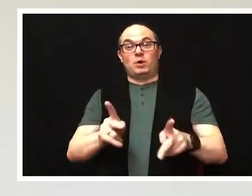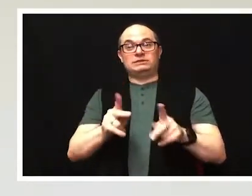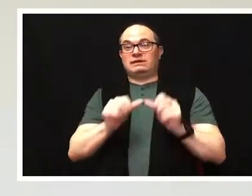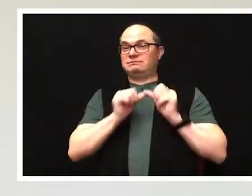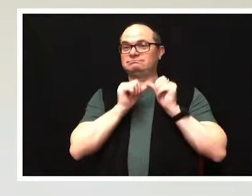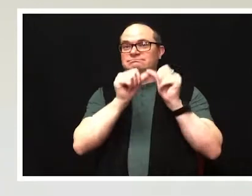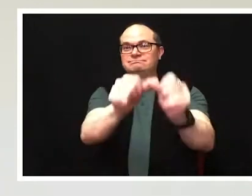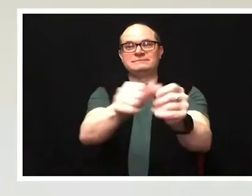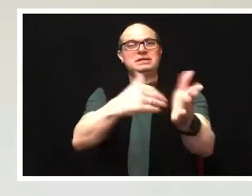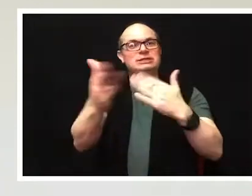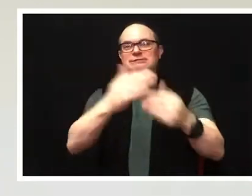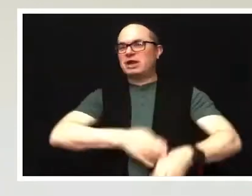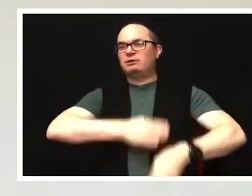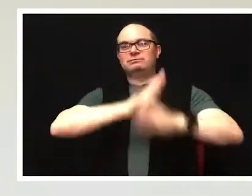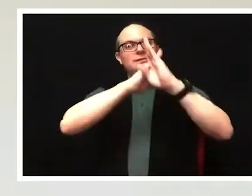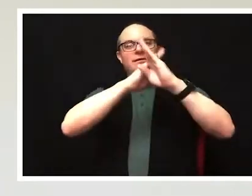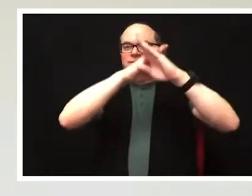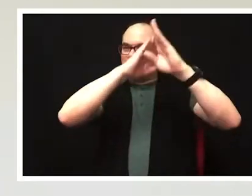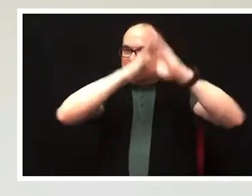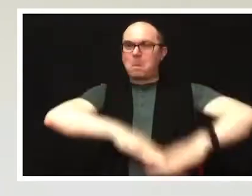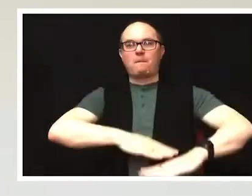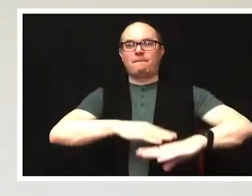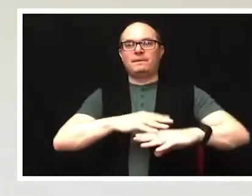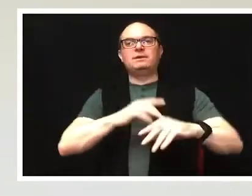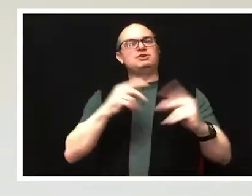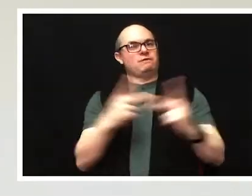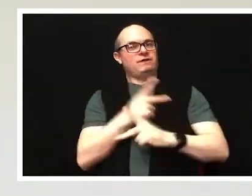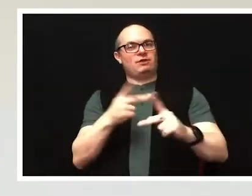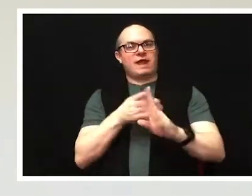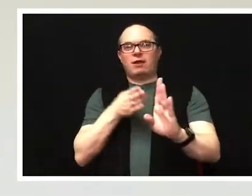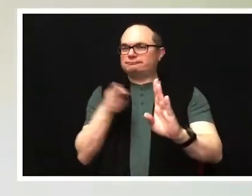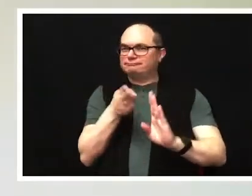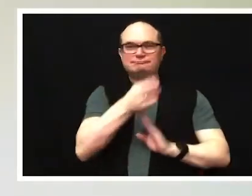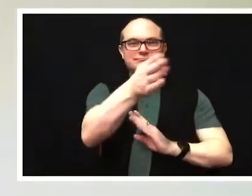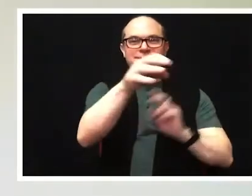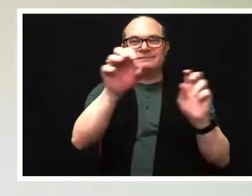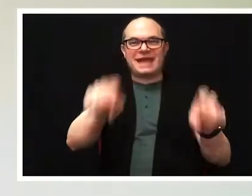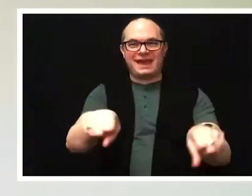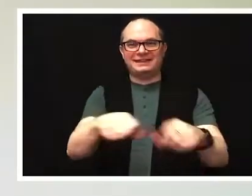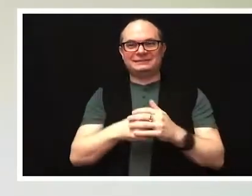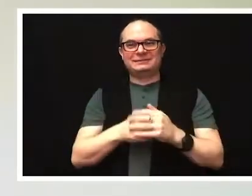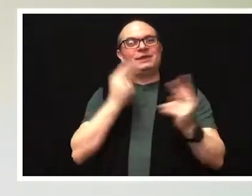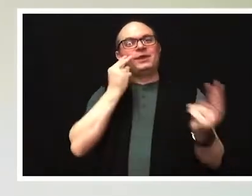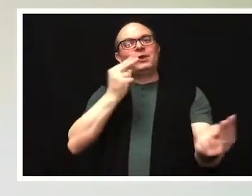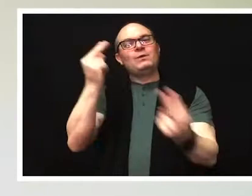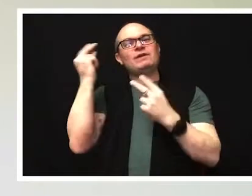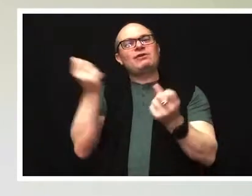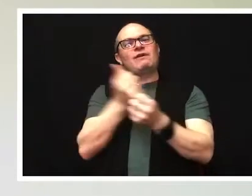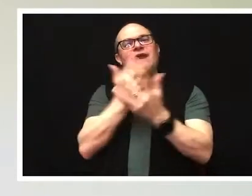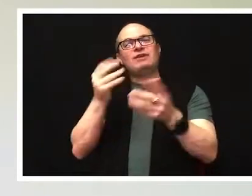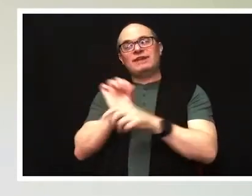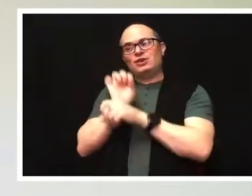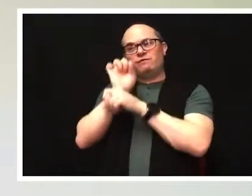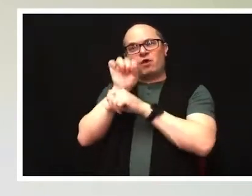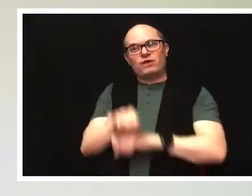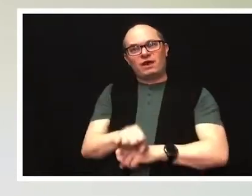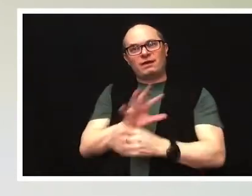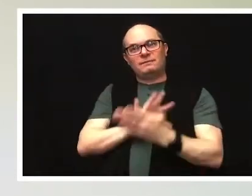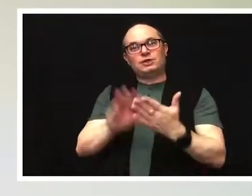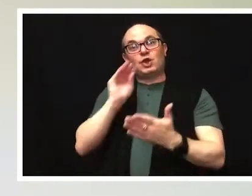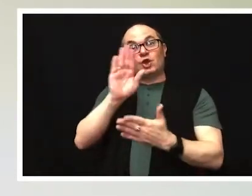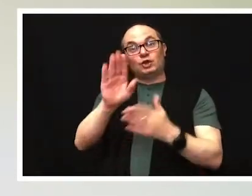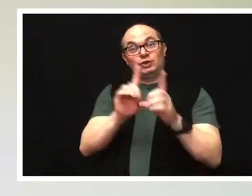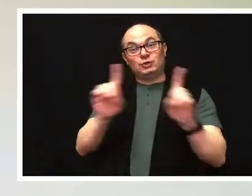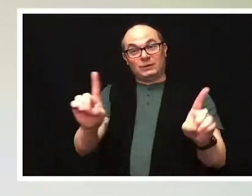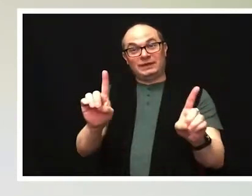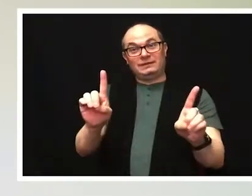unstoppable. No matter what challenge you face, you can figure it out. Reflecting on everything you have overcome to earn your degree